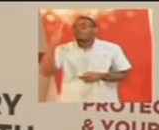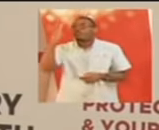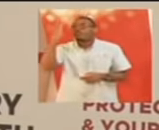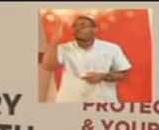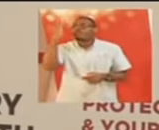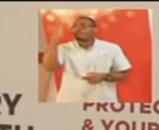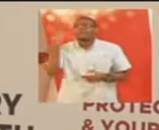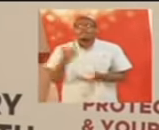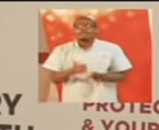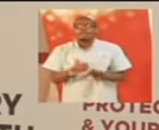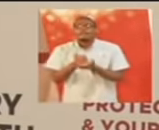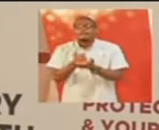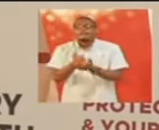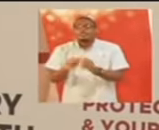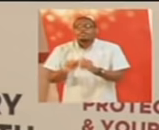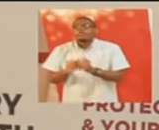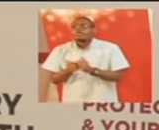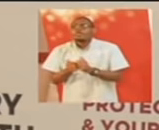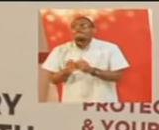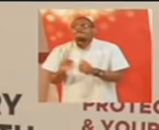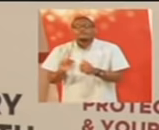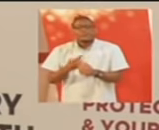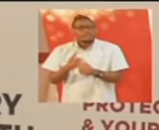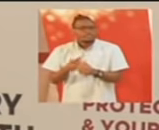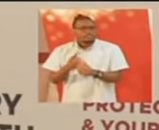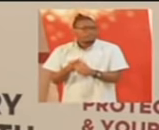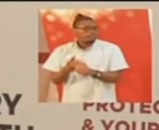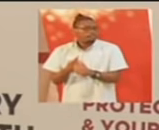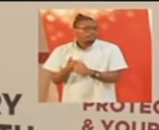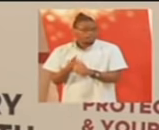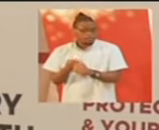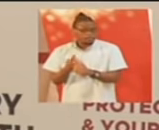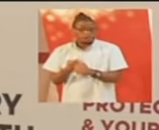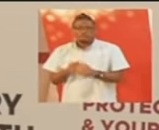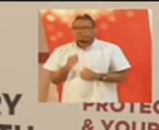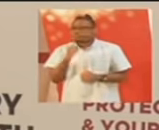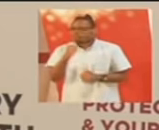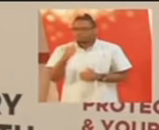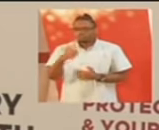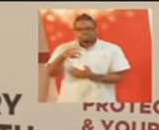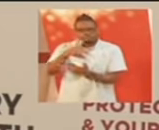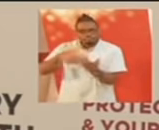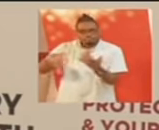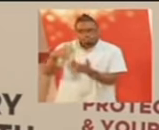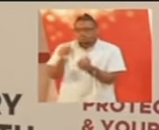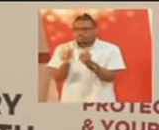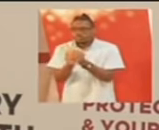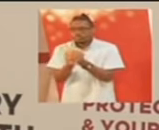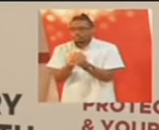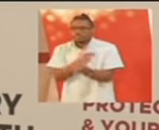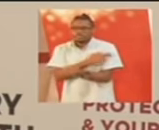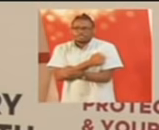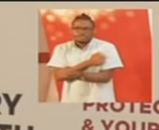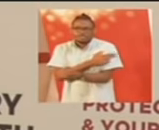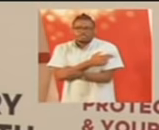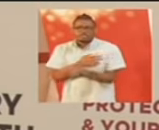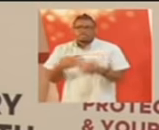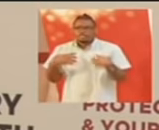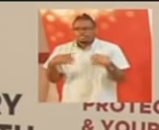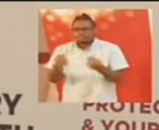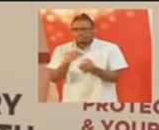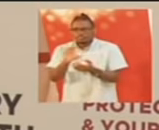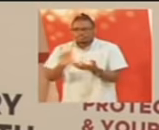benefits. Firstly, it allows the traditional healthcare system, that is the regional health authorities and our traditional